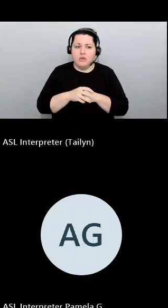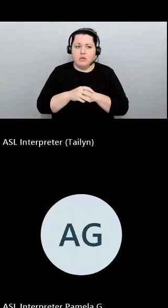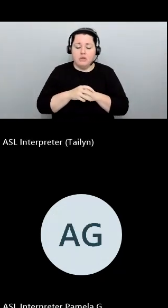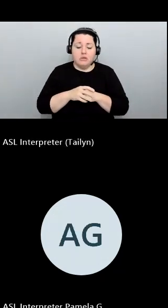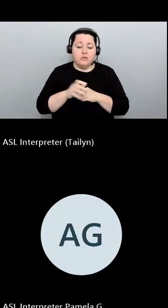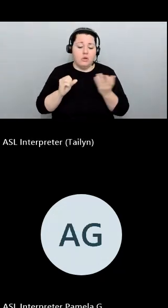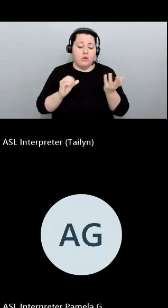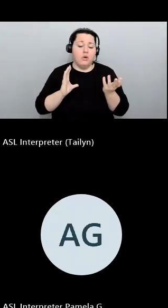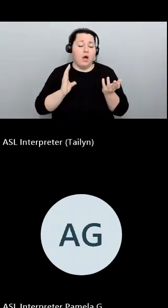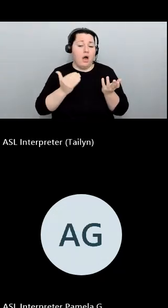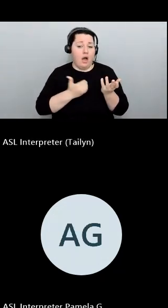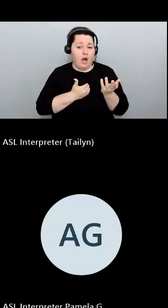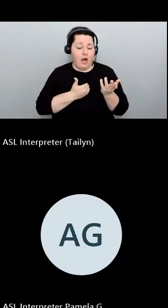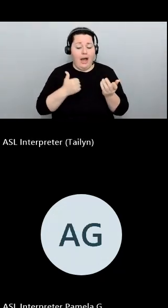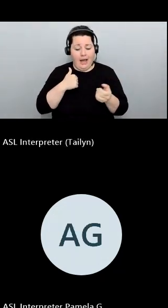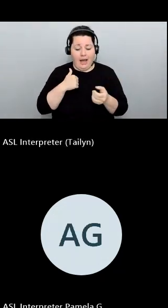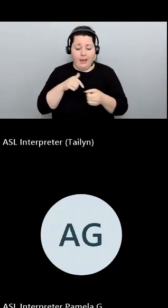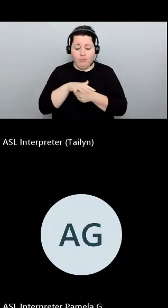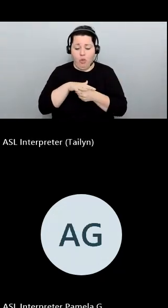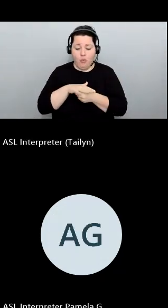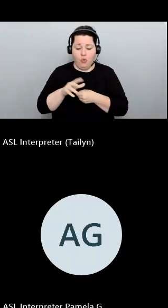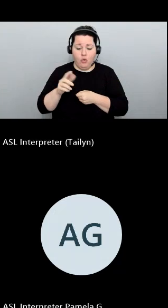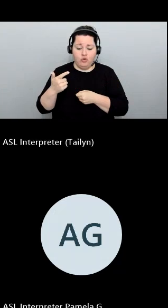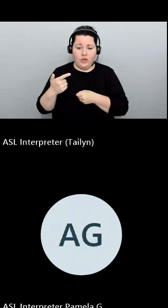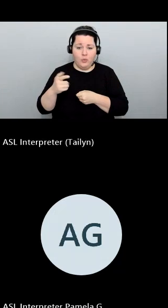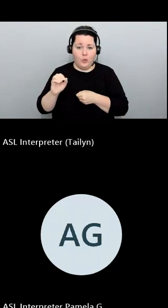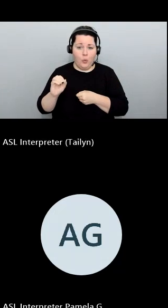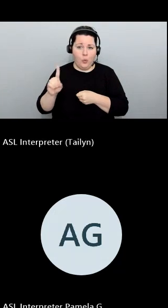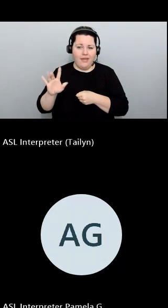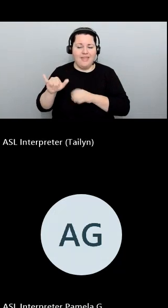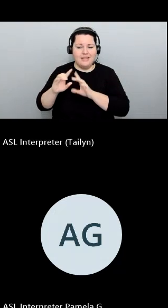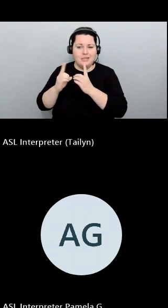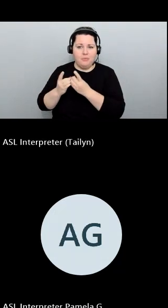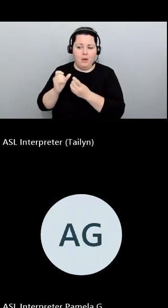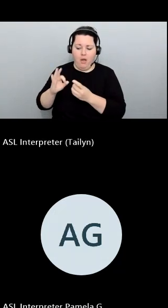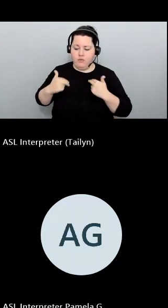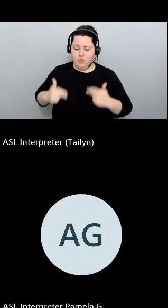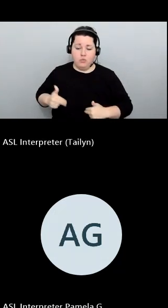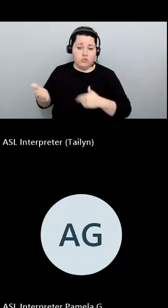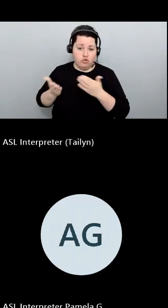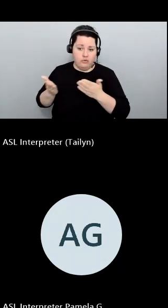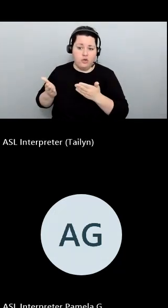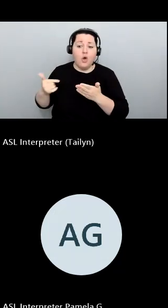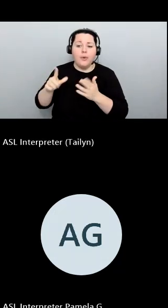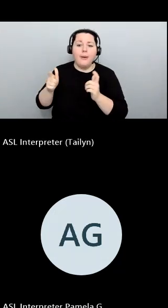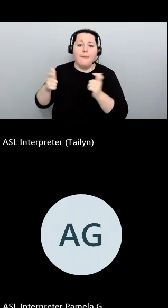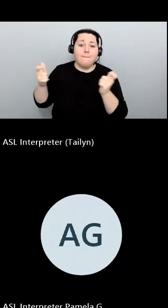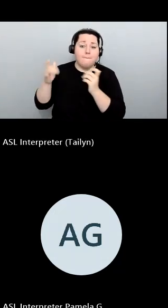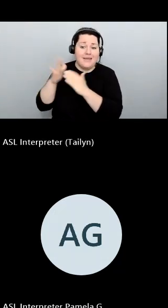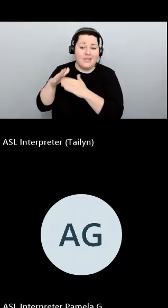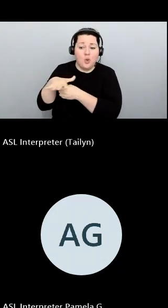our local, I'm in local 2101, which is Department of Human Services. We are the largest